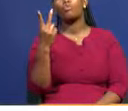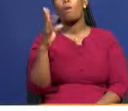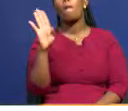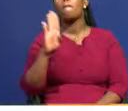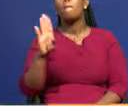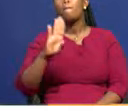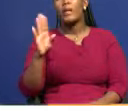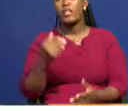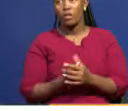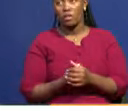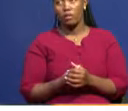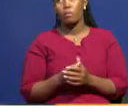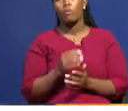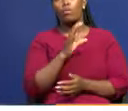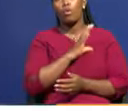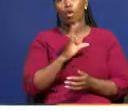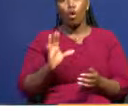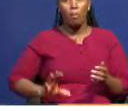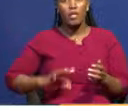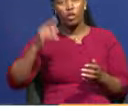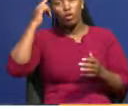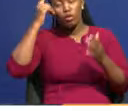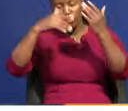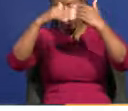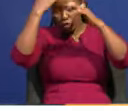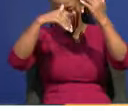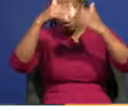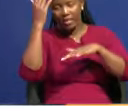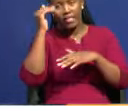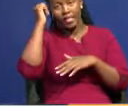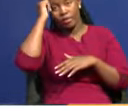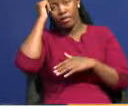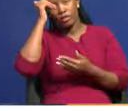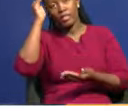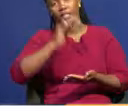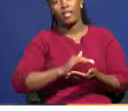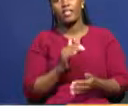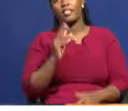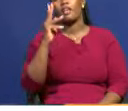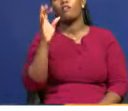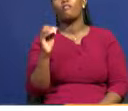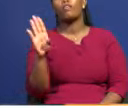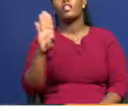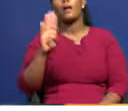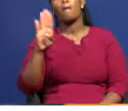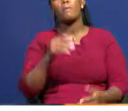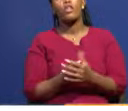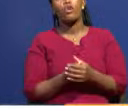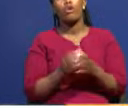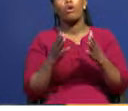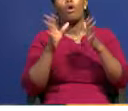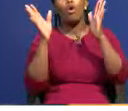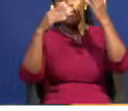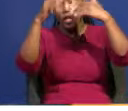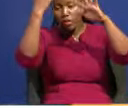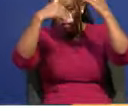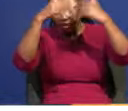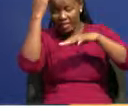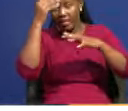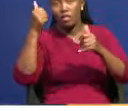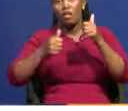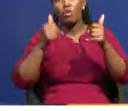The Commission for University Education, they deducted around 40 million. The Open University, which they have